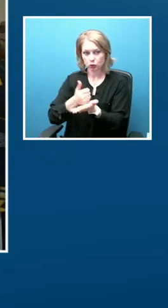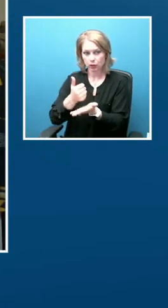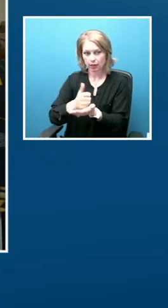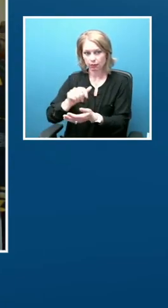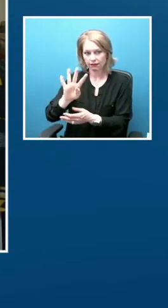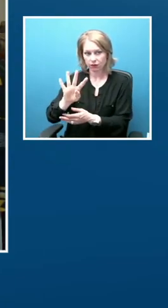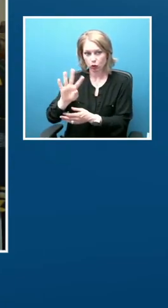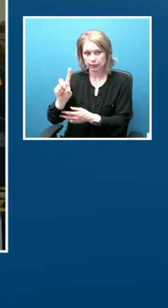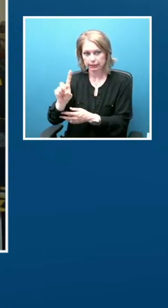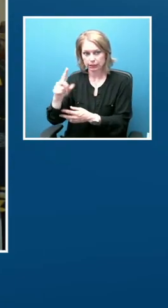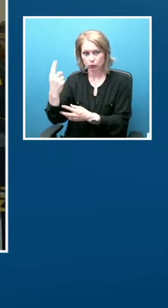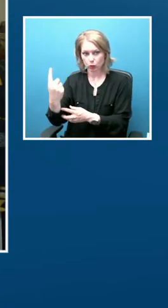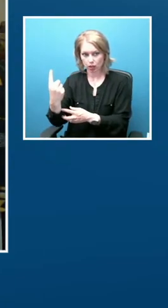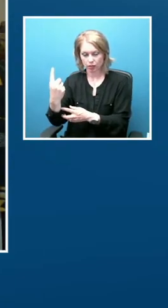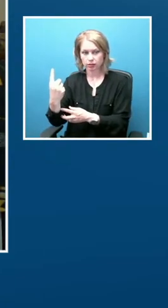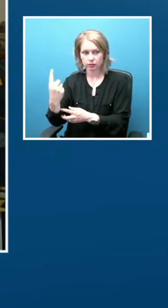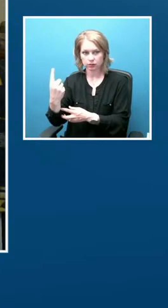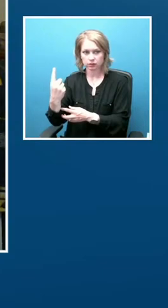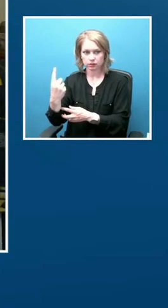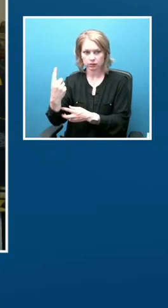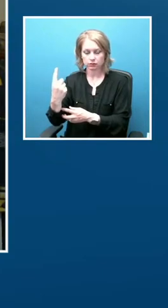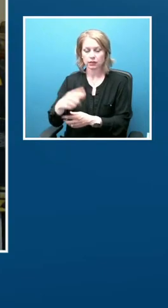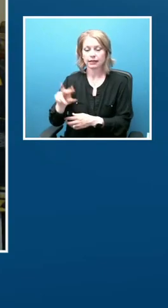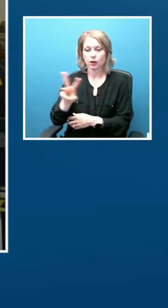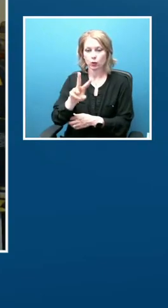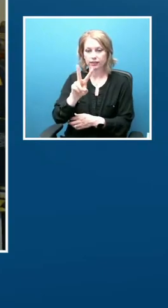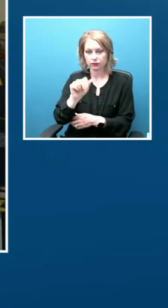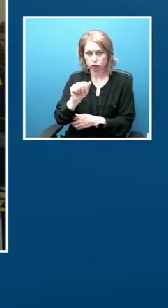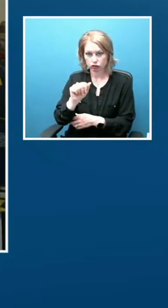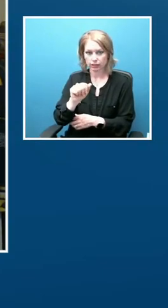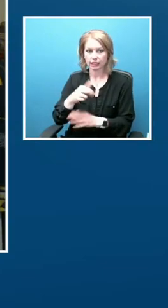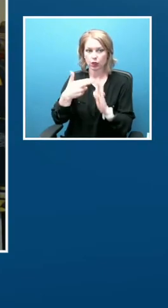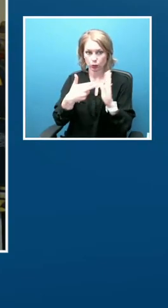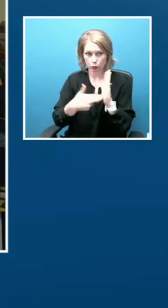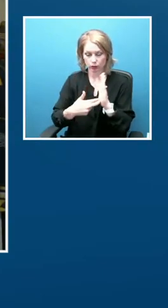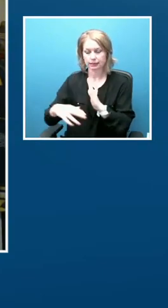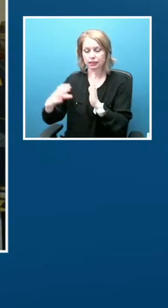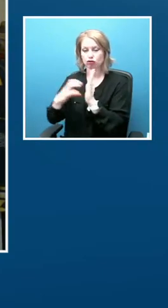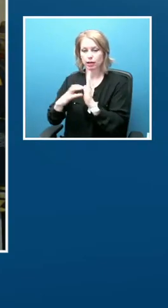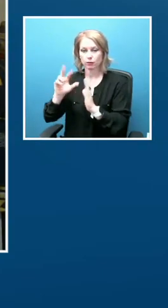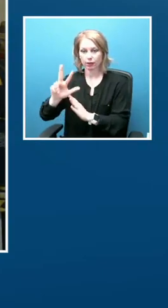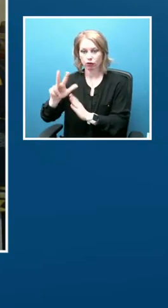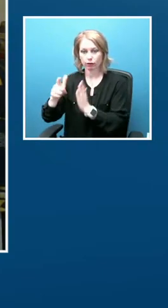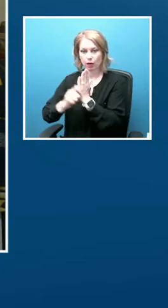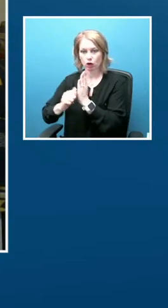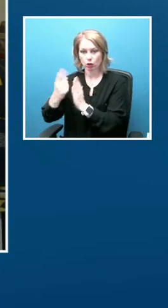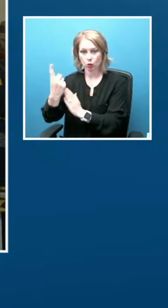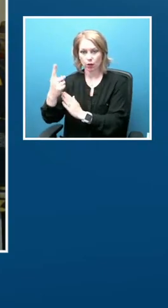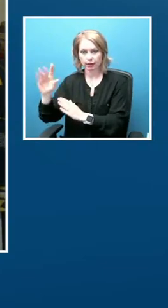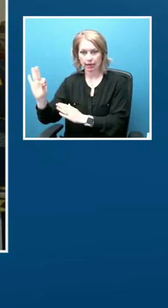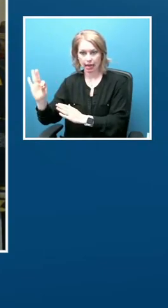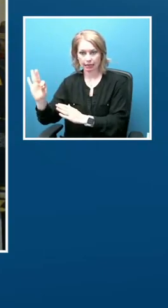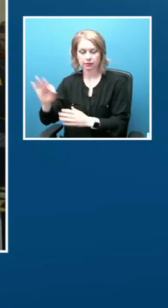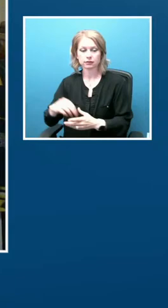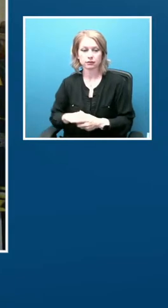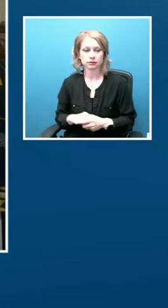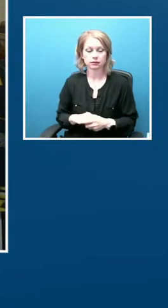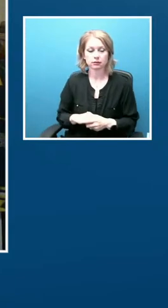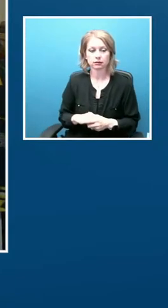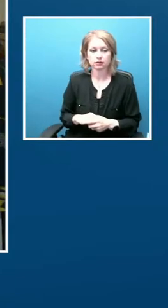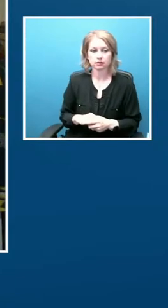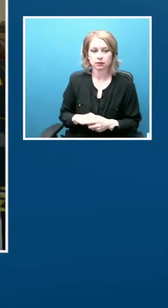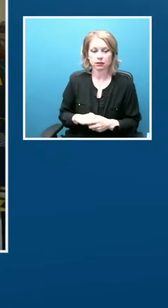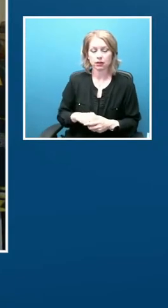Virginia Democratic Party Rules and the West Virginia Code, Chapter 3, Article 1, 9. 2020